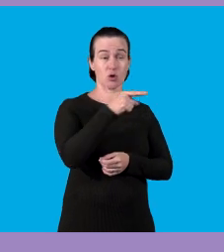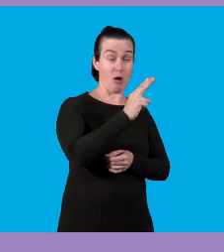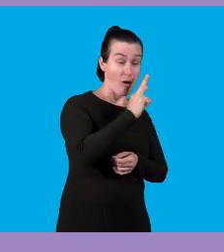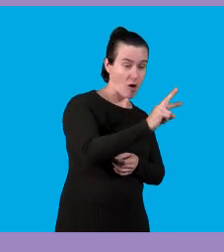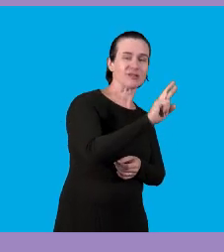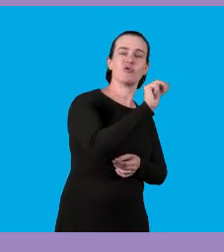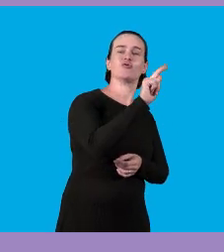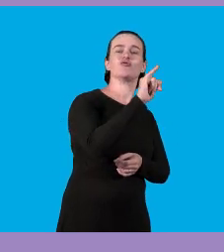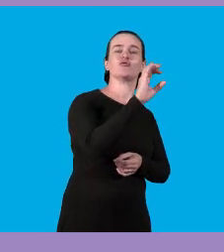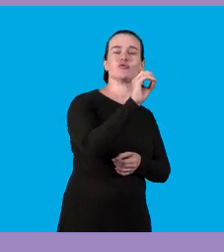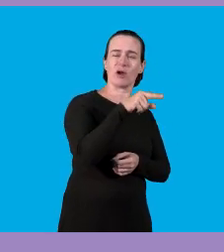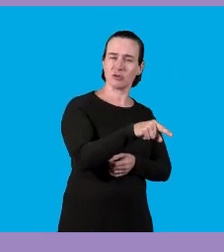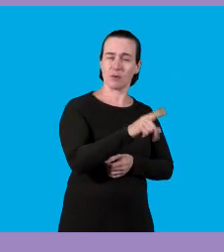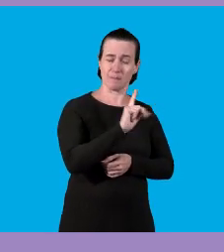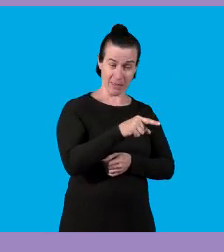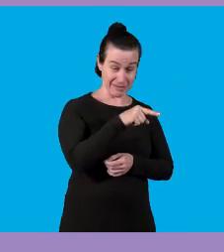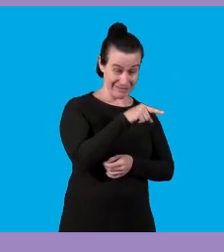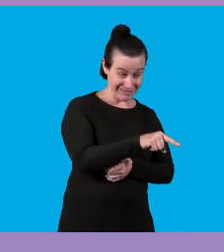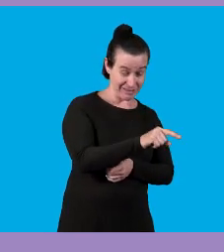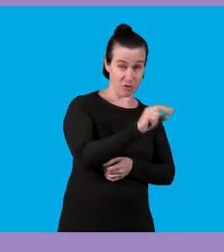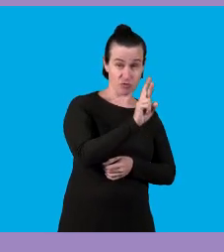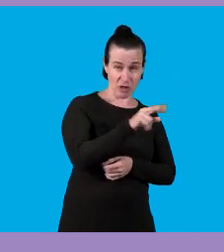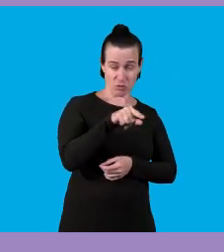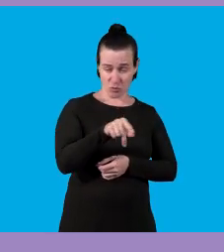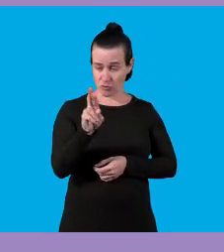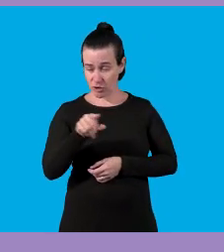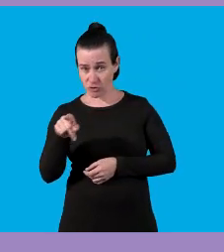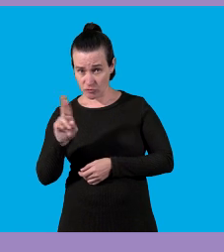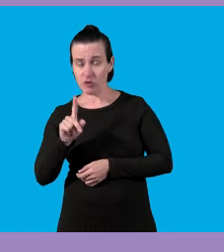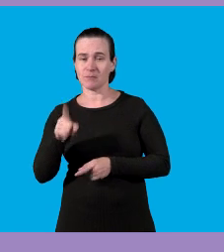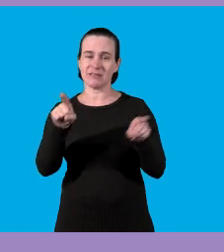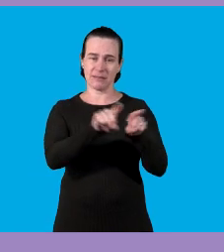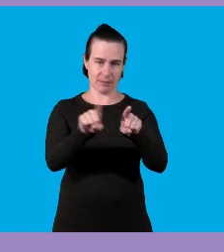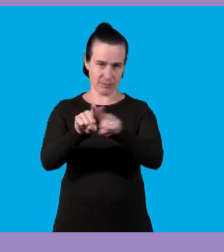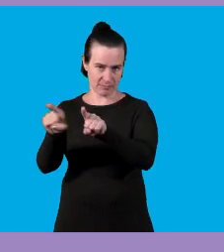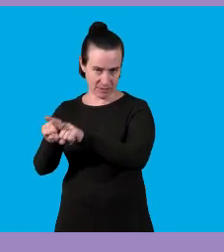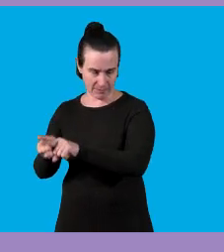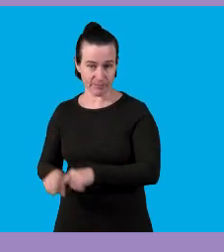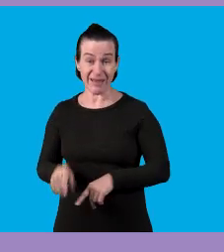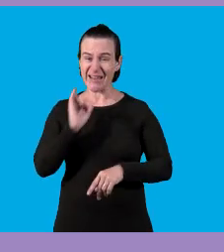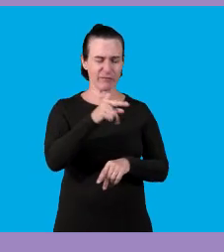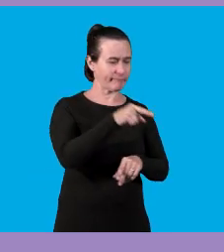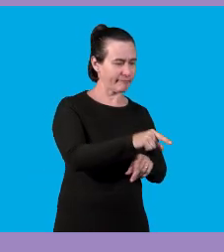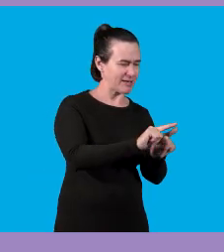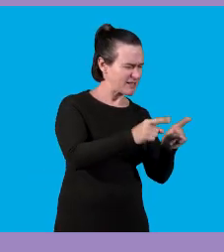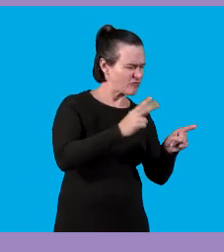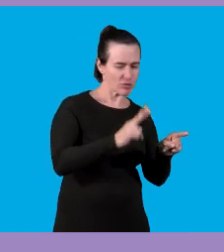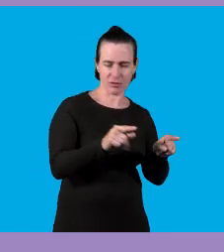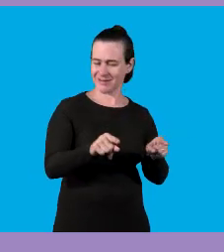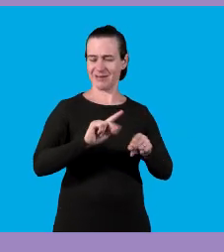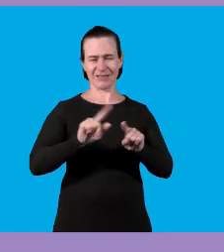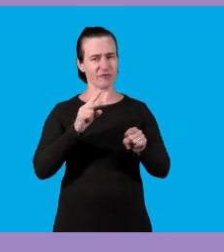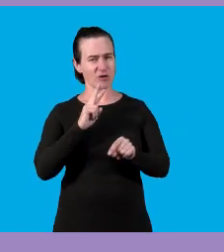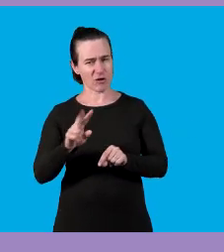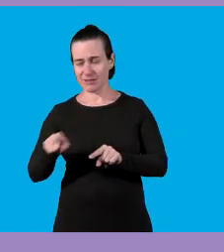fractions. Therefore, we say these sides are in proportion. If the answer is not the same, then there are sides that